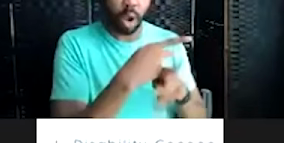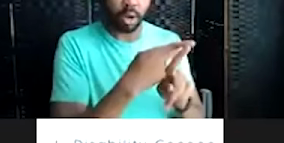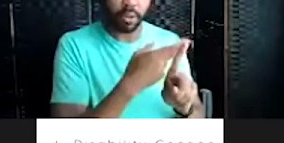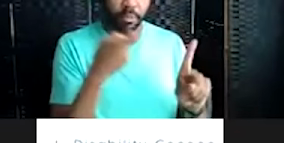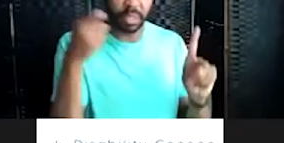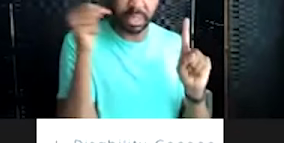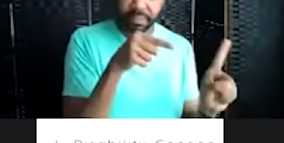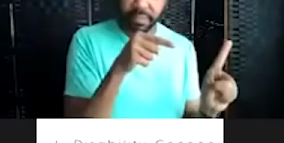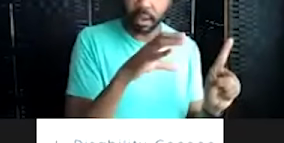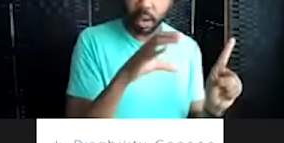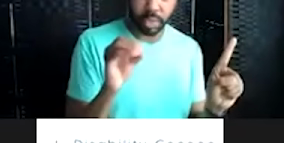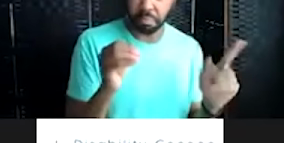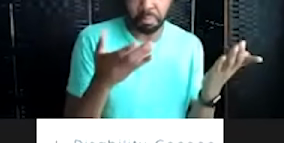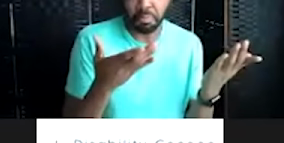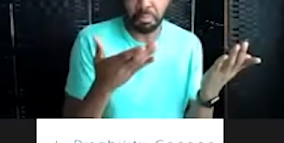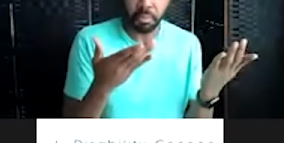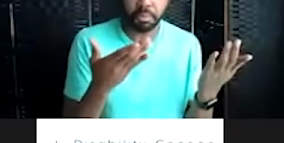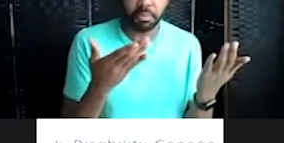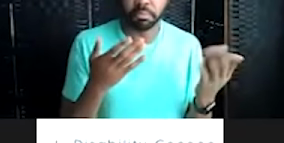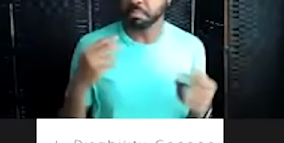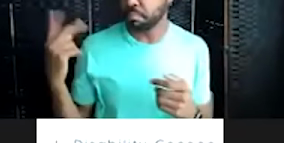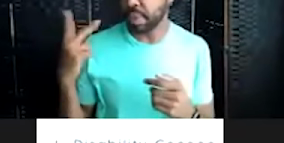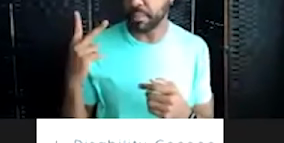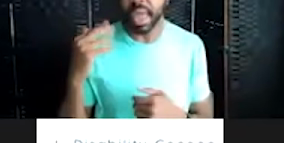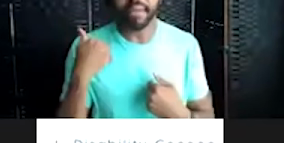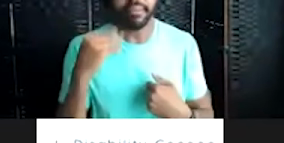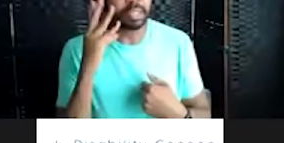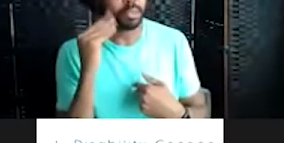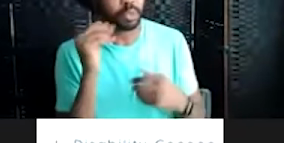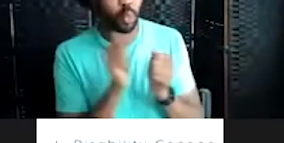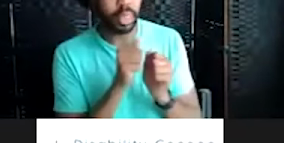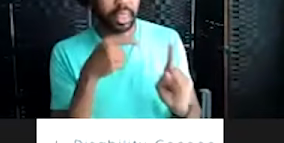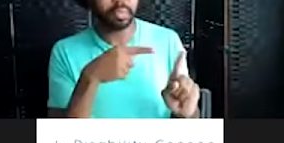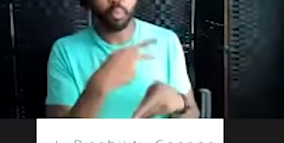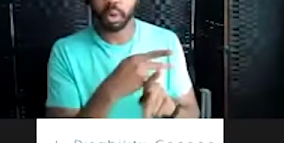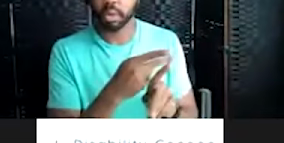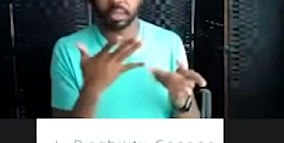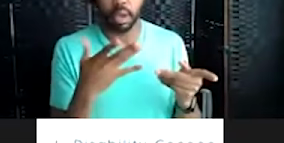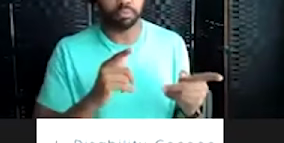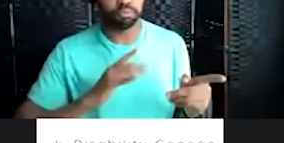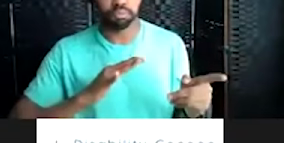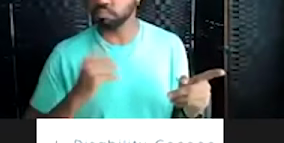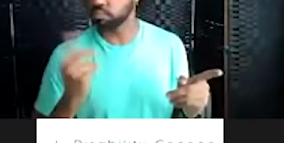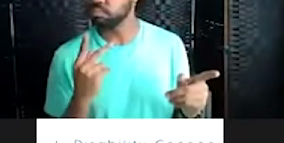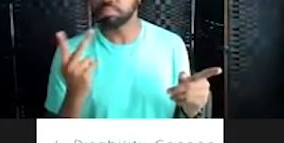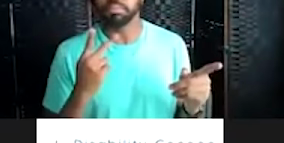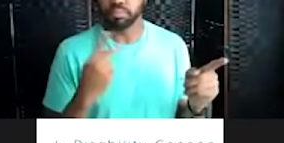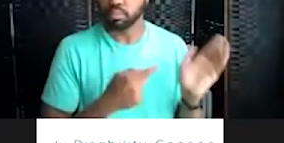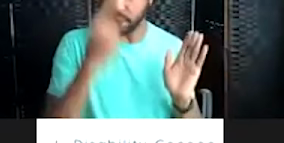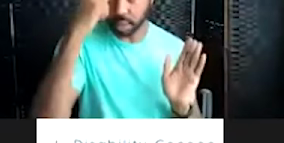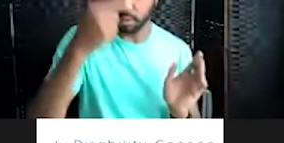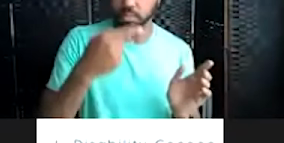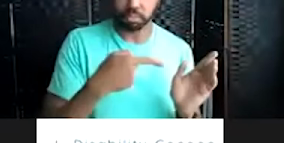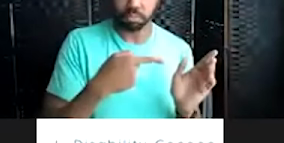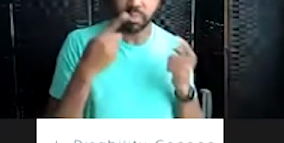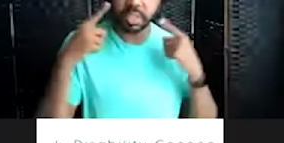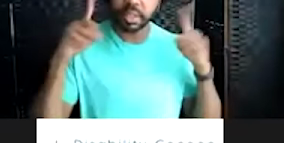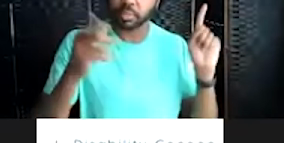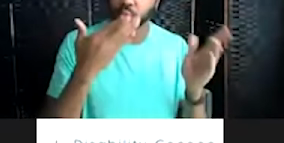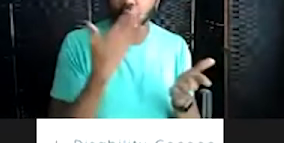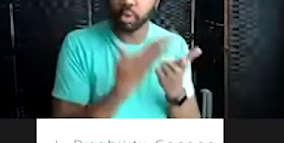simply products that we've used over the course of the past few years that we've really liked and found to be very successful with some of the people that we